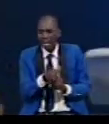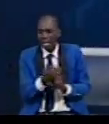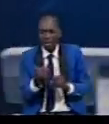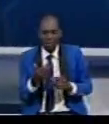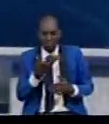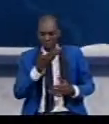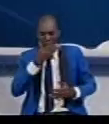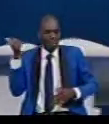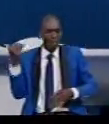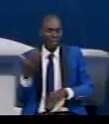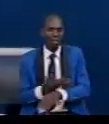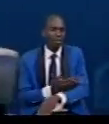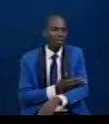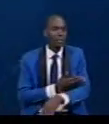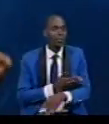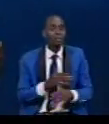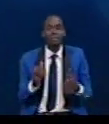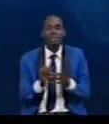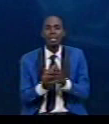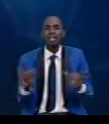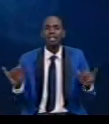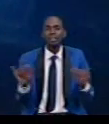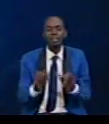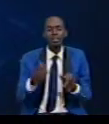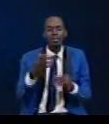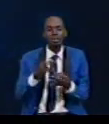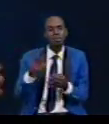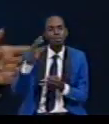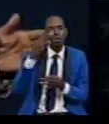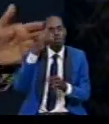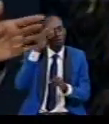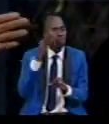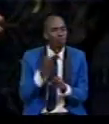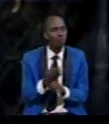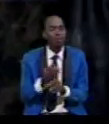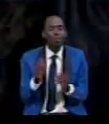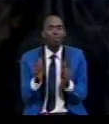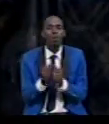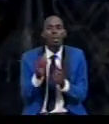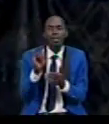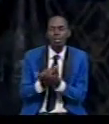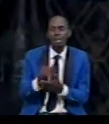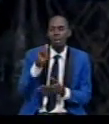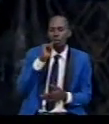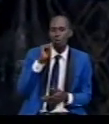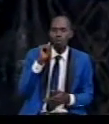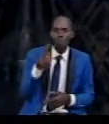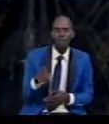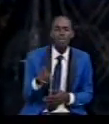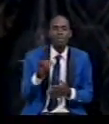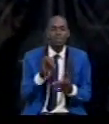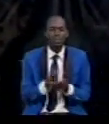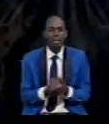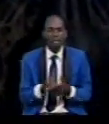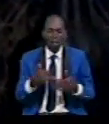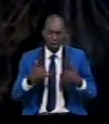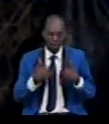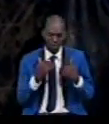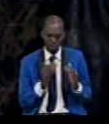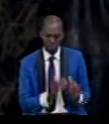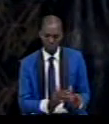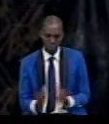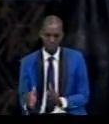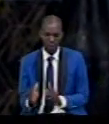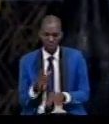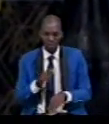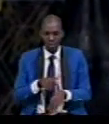same spirit of faith with that woman who set the time for healing and said,